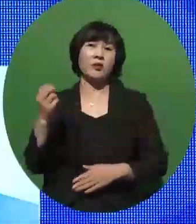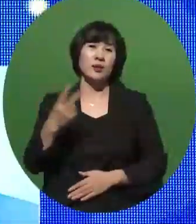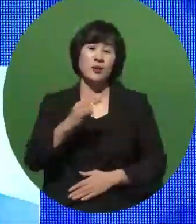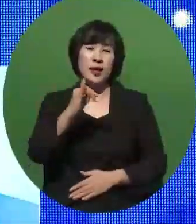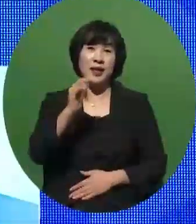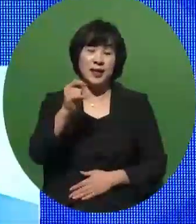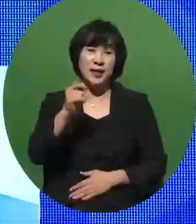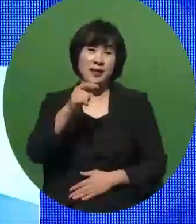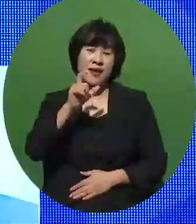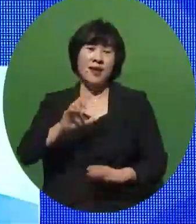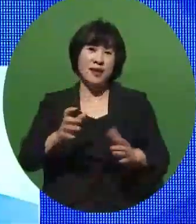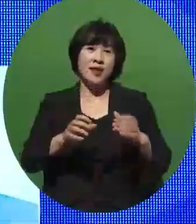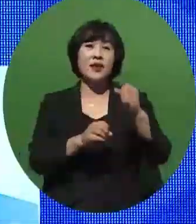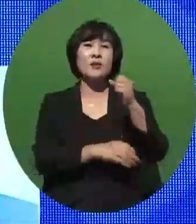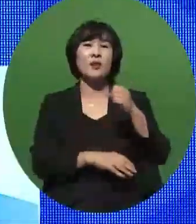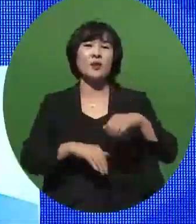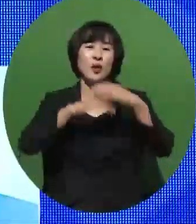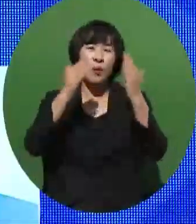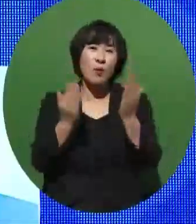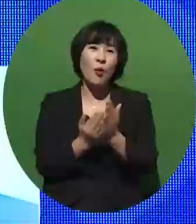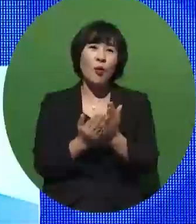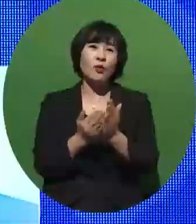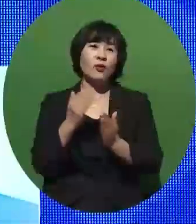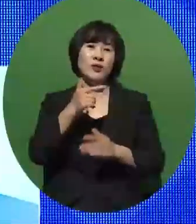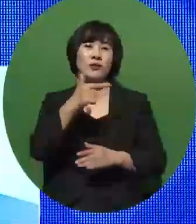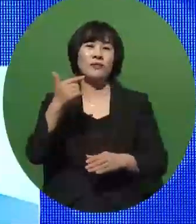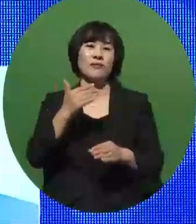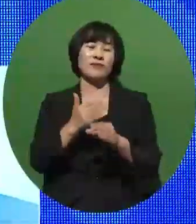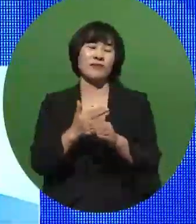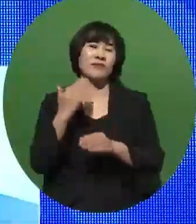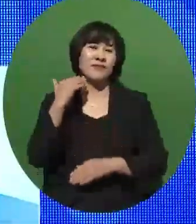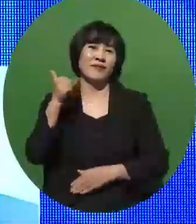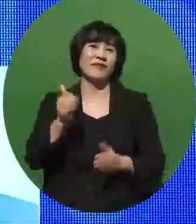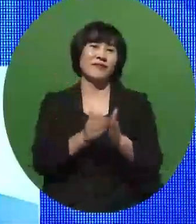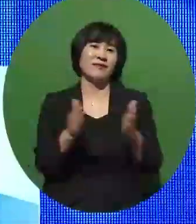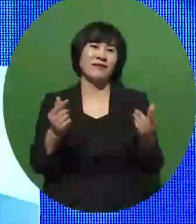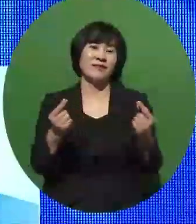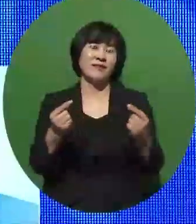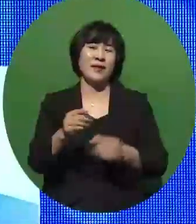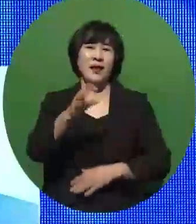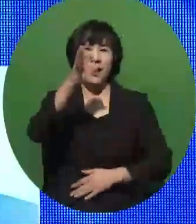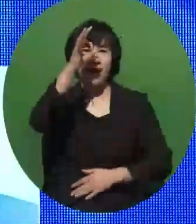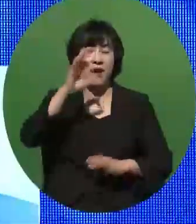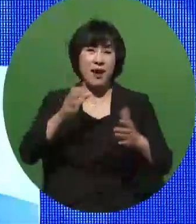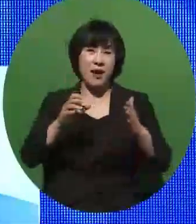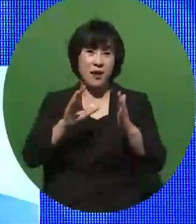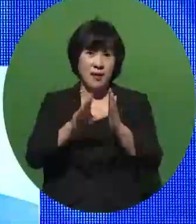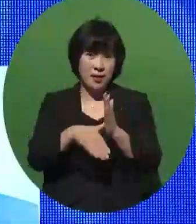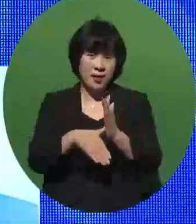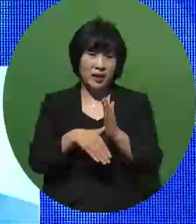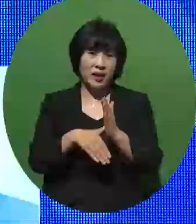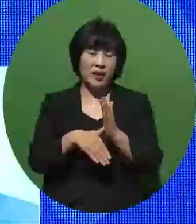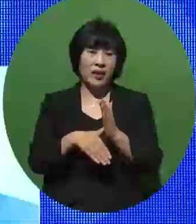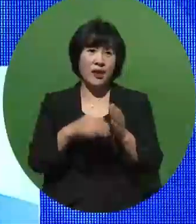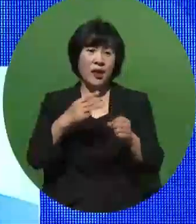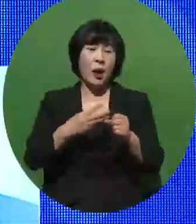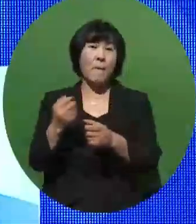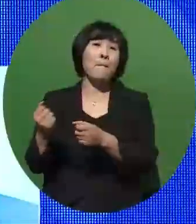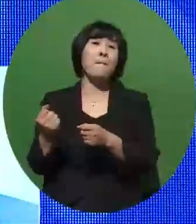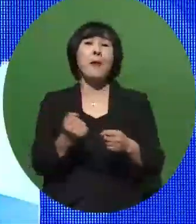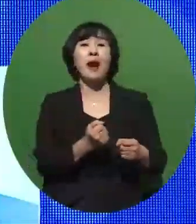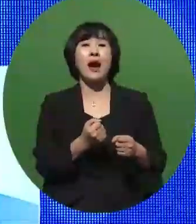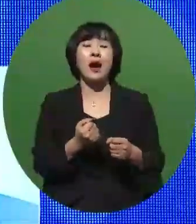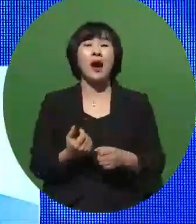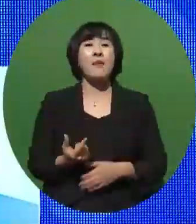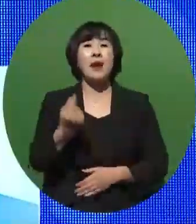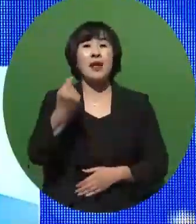of the basic livelihood security system and gender equality, as well as the foundation of an IT powerhouse, were all initiated by President Kim.